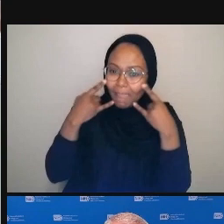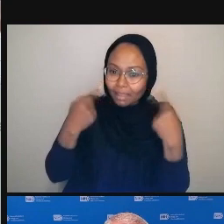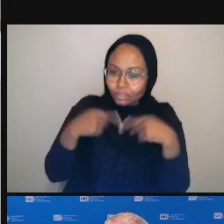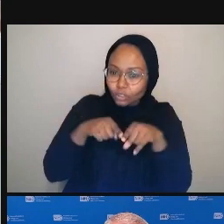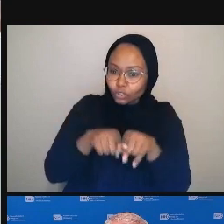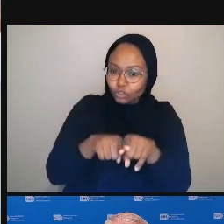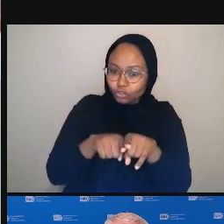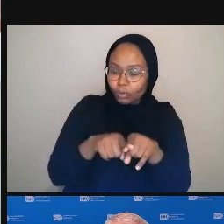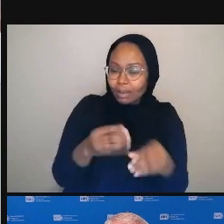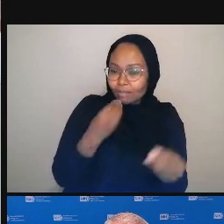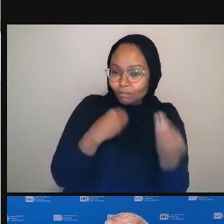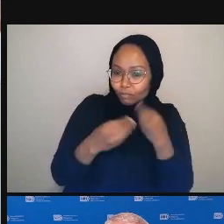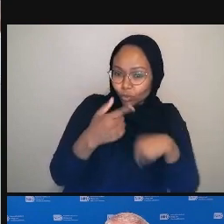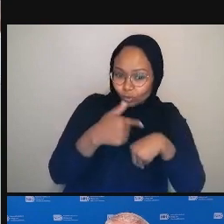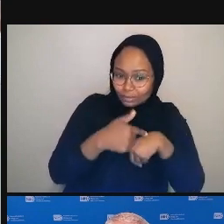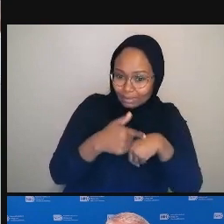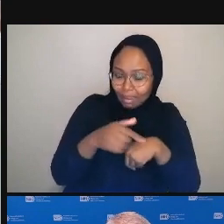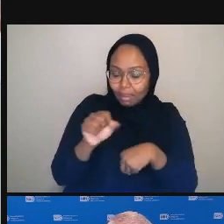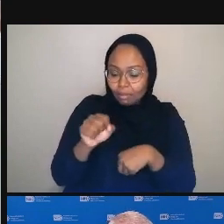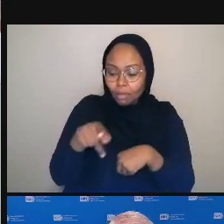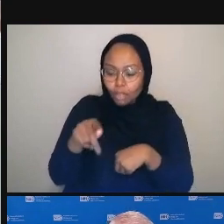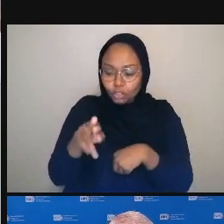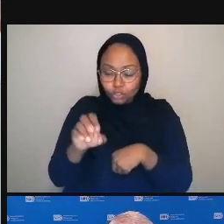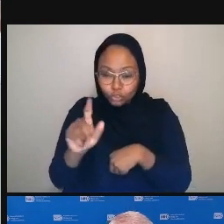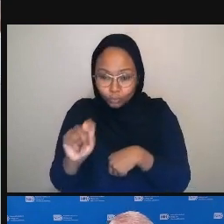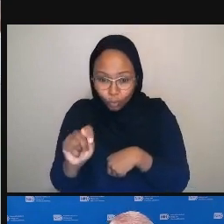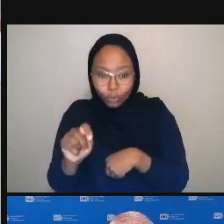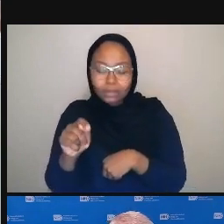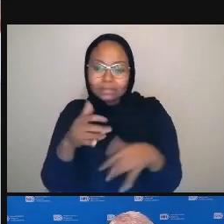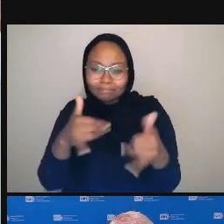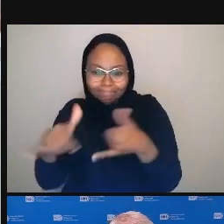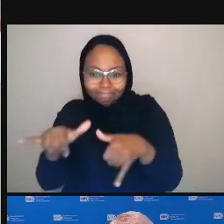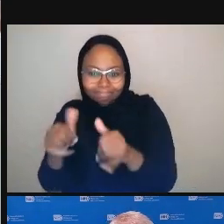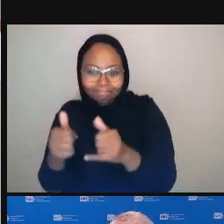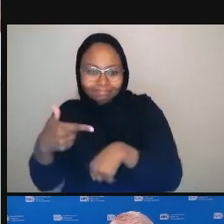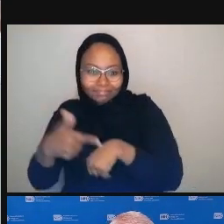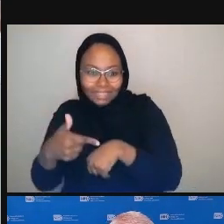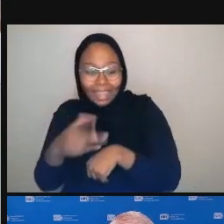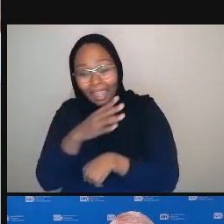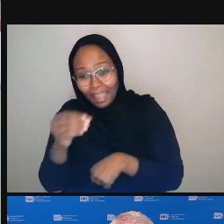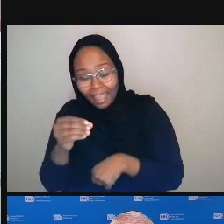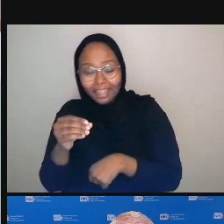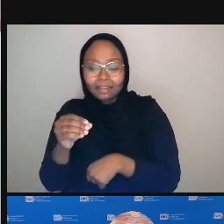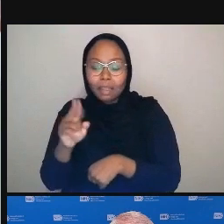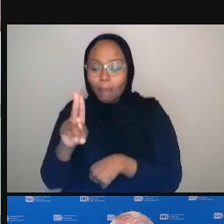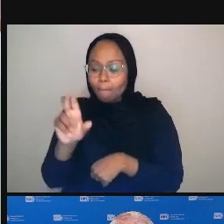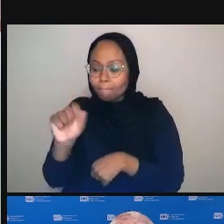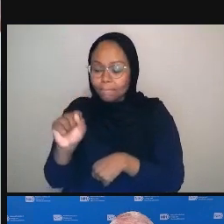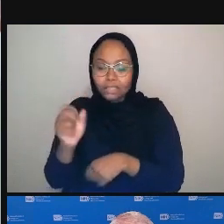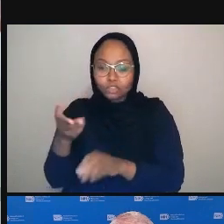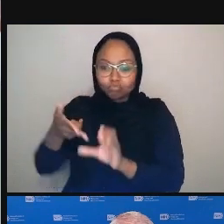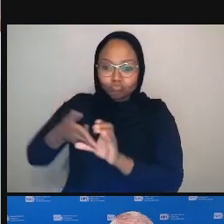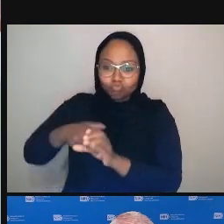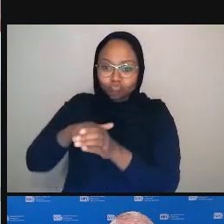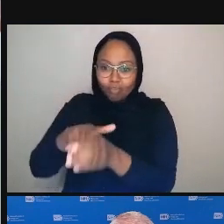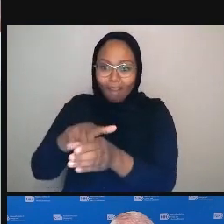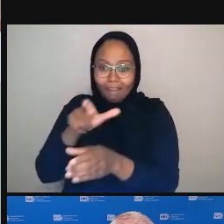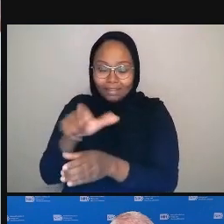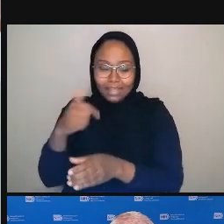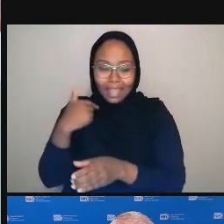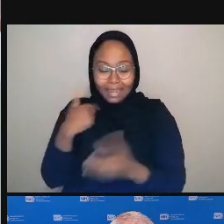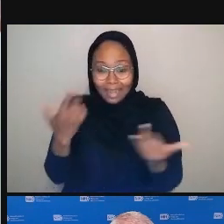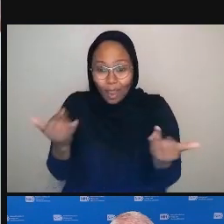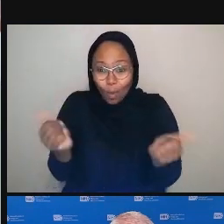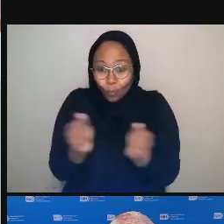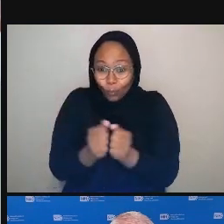not all of these activities can be done outdoors. Additionally, bus rides have also been cited as a concern. So with the Delta variant being more